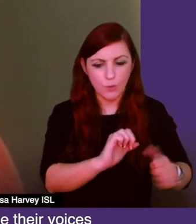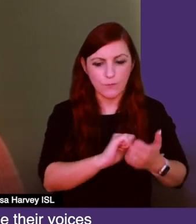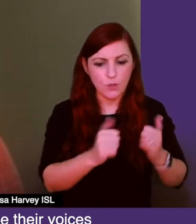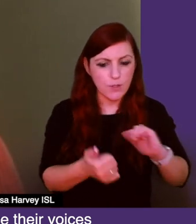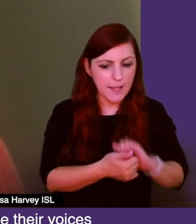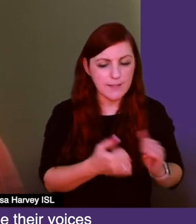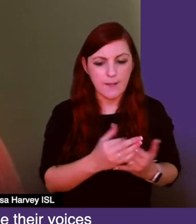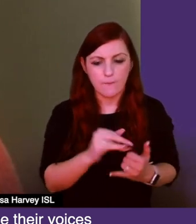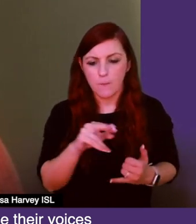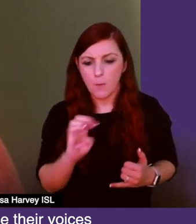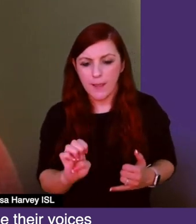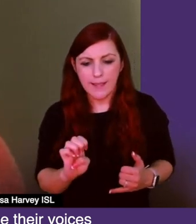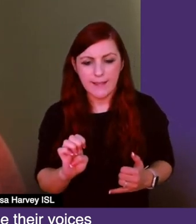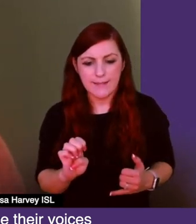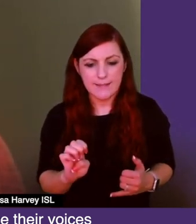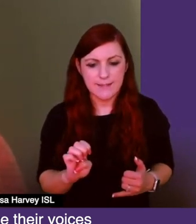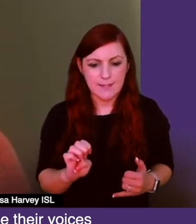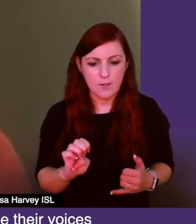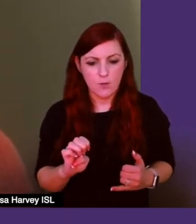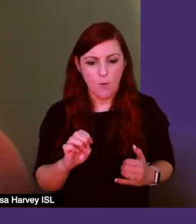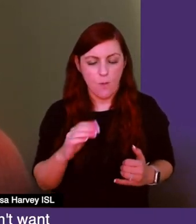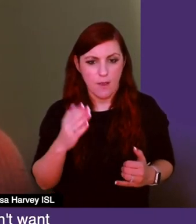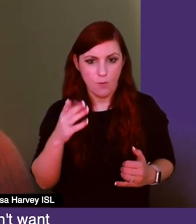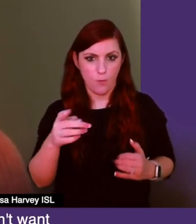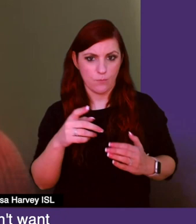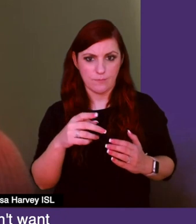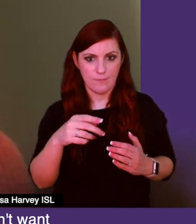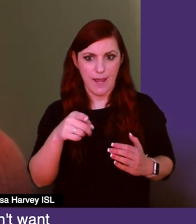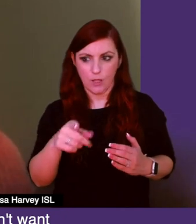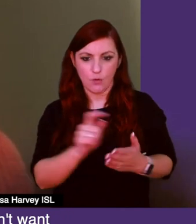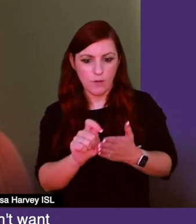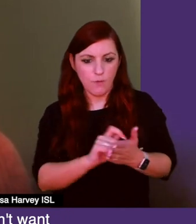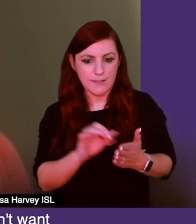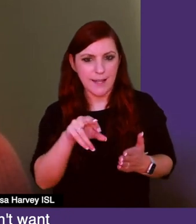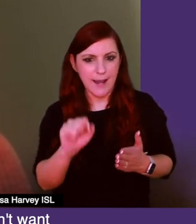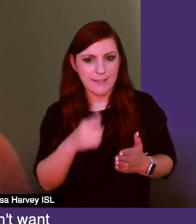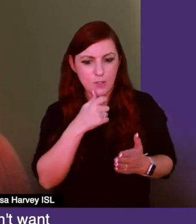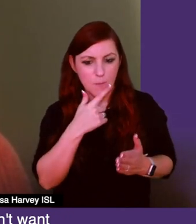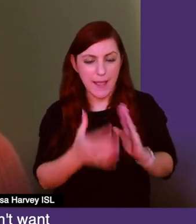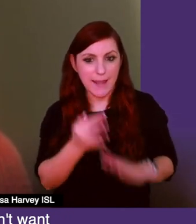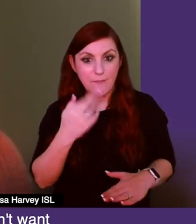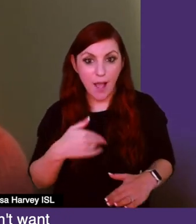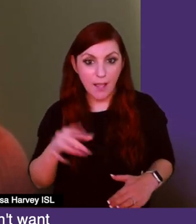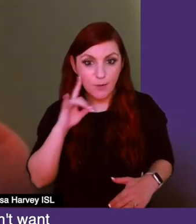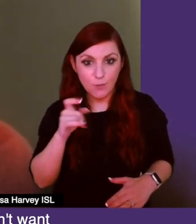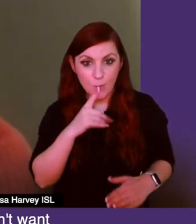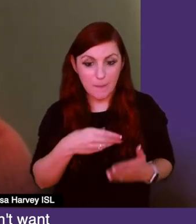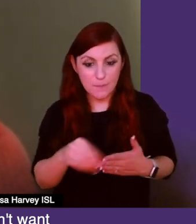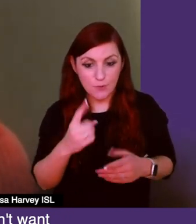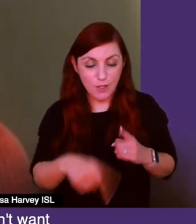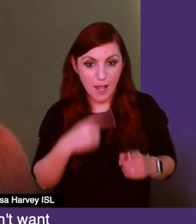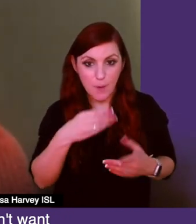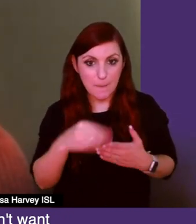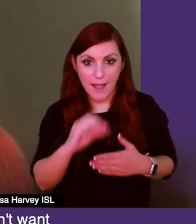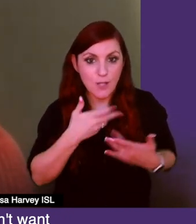like from Louise, I've always loved Legless in Dublin, and I'm delighted to hear that you are charging. I will pay. I